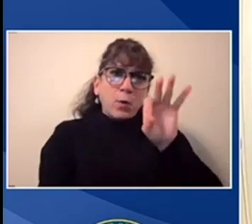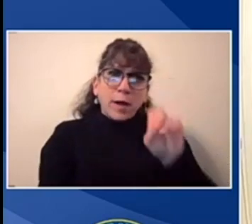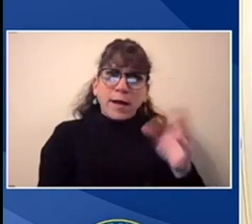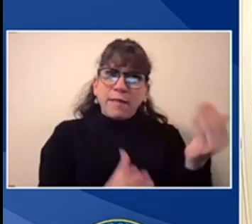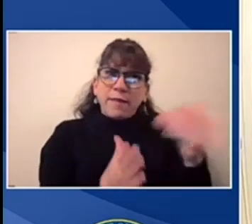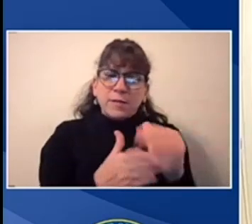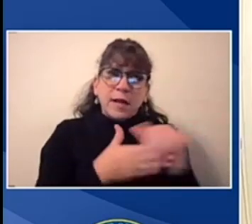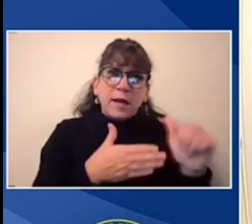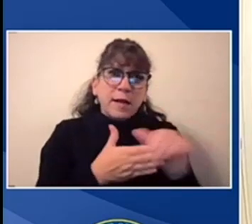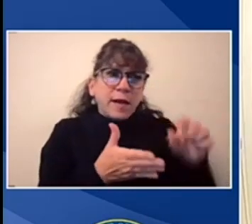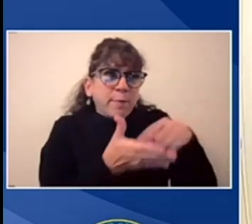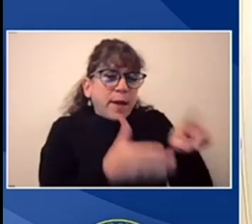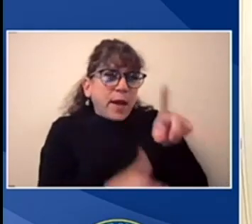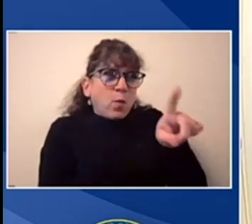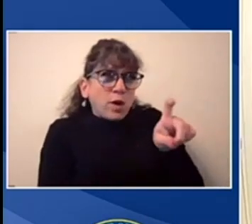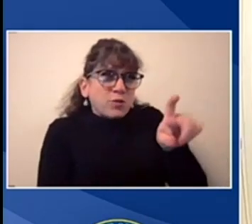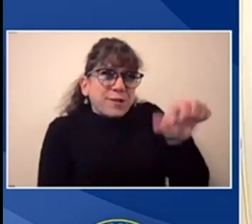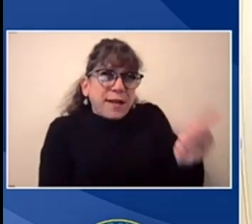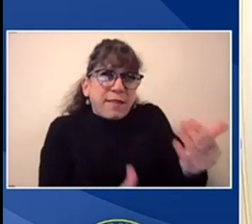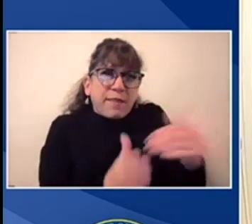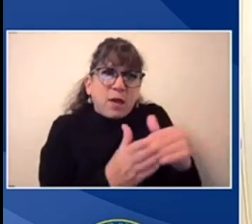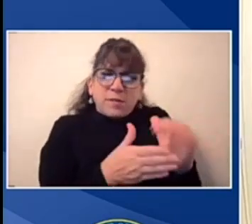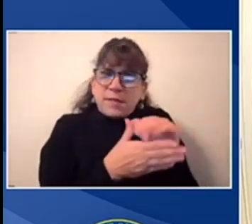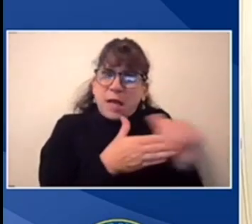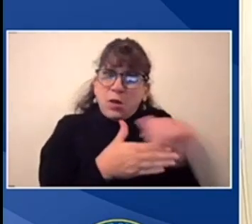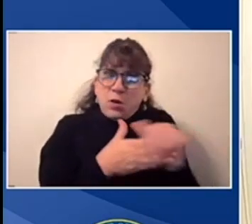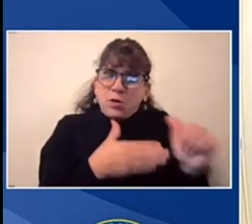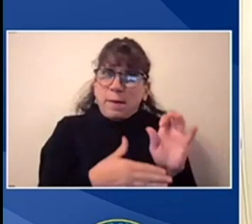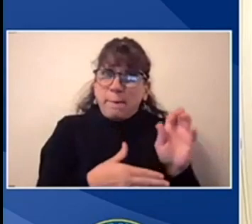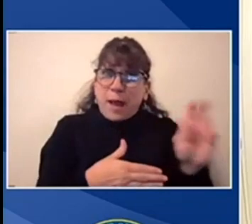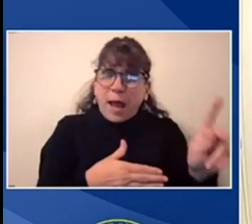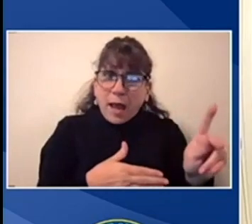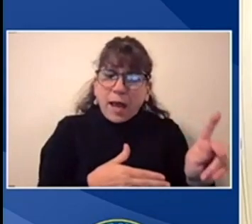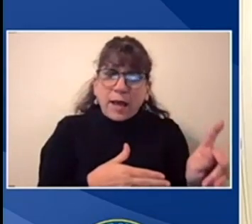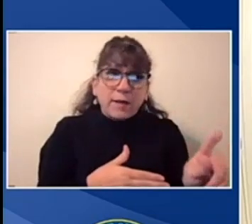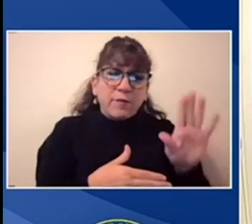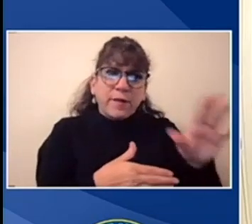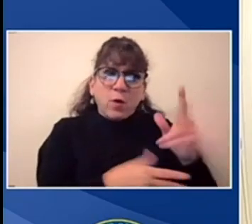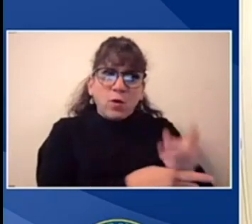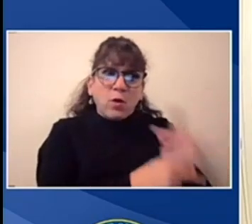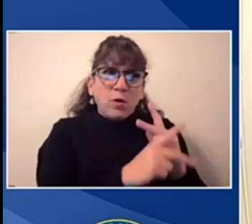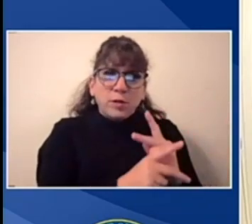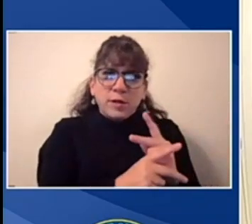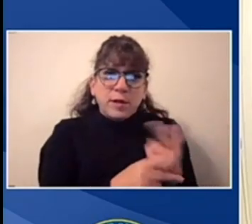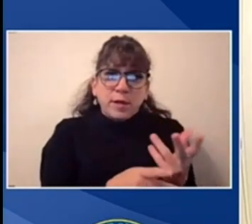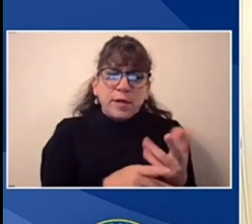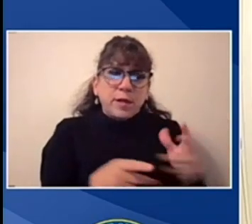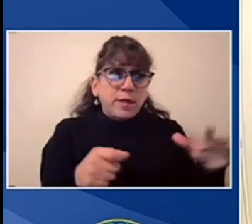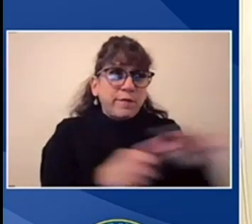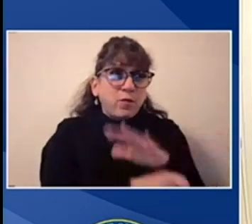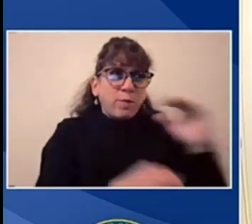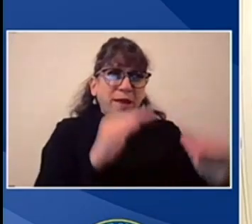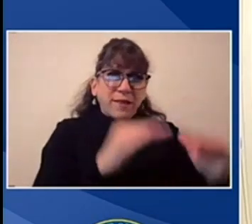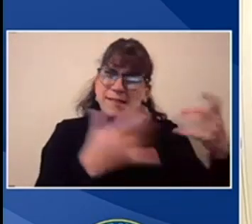pay $110,000 or whatever the number is towards their loans and find the entire balance is still there.